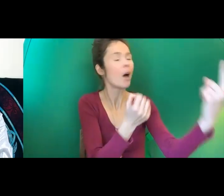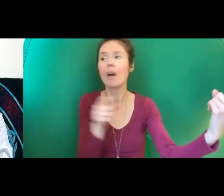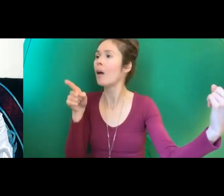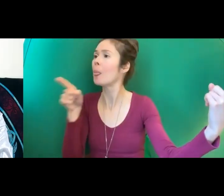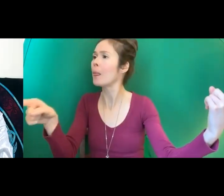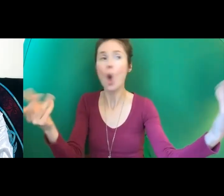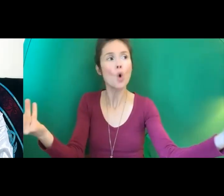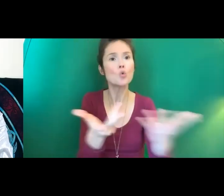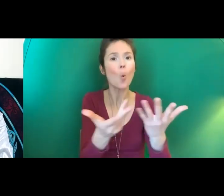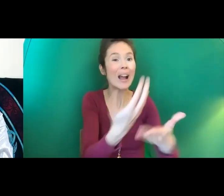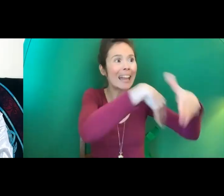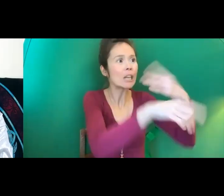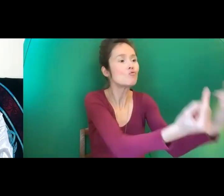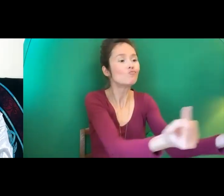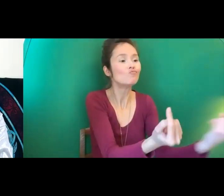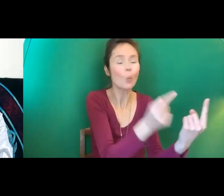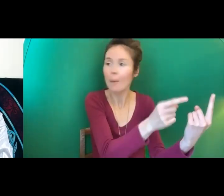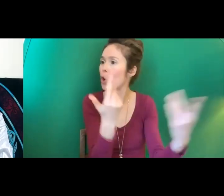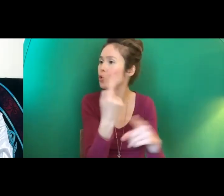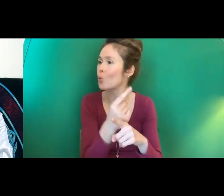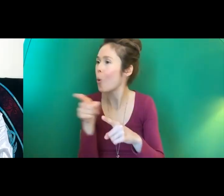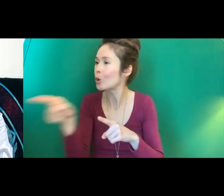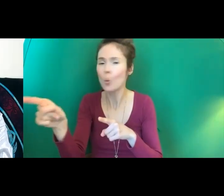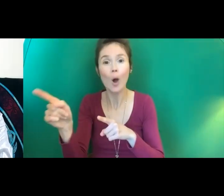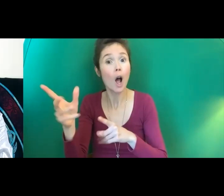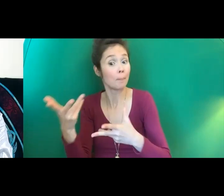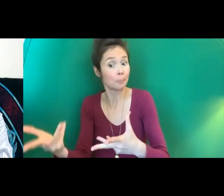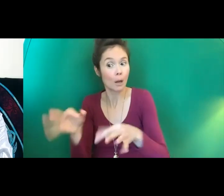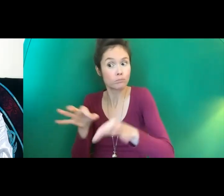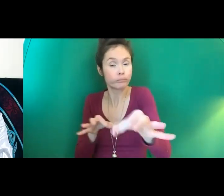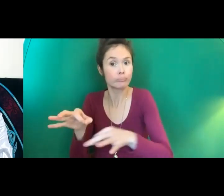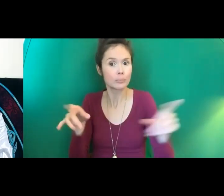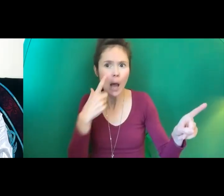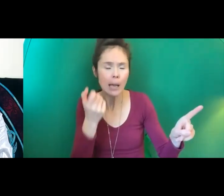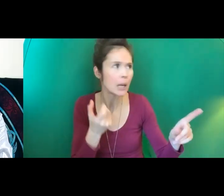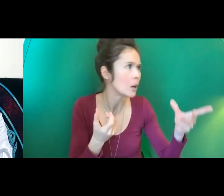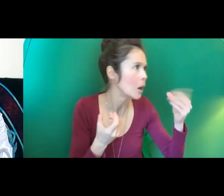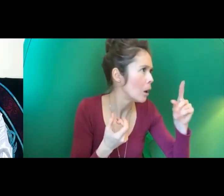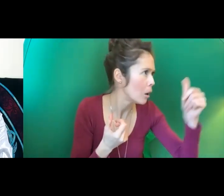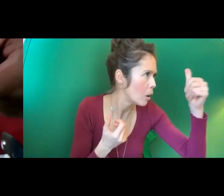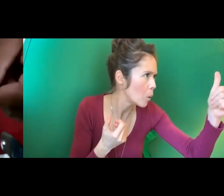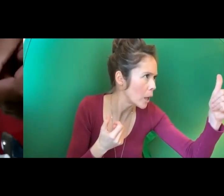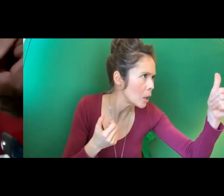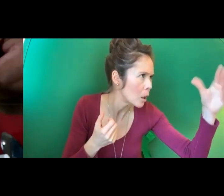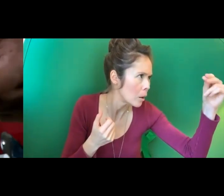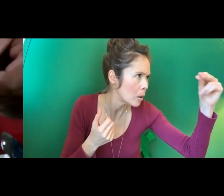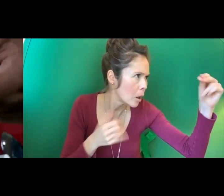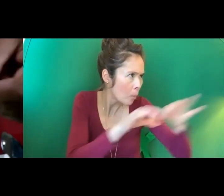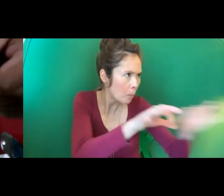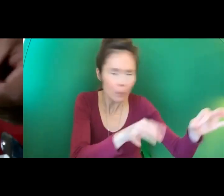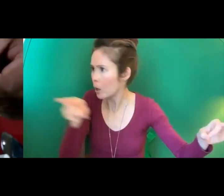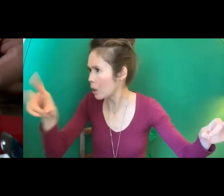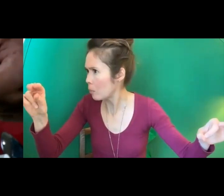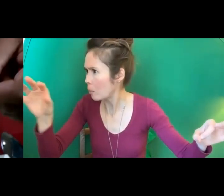studio, and to flick the switches back and forth so that they could hear each other when giving the listening to feedback. I'm glad I was able